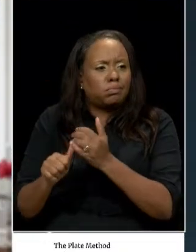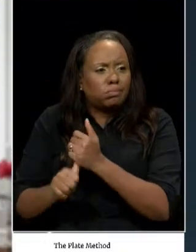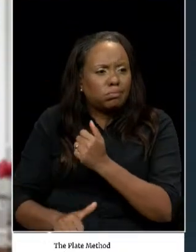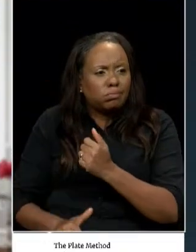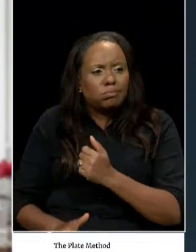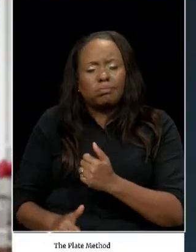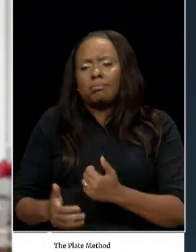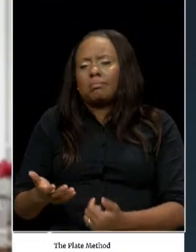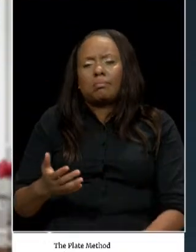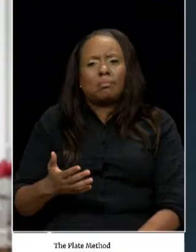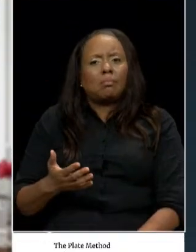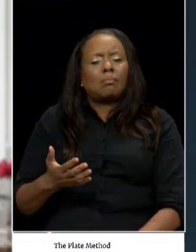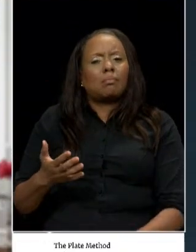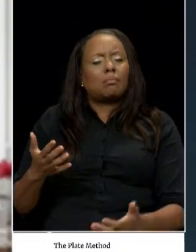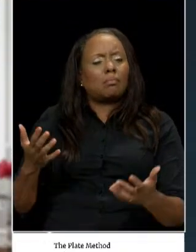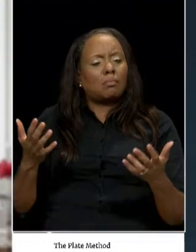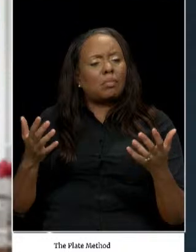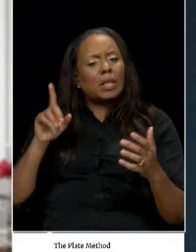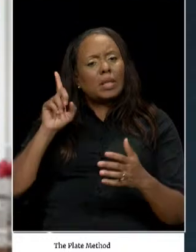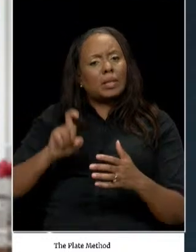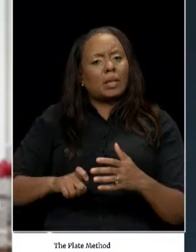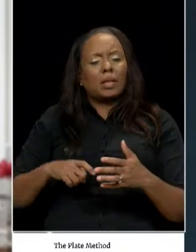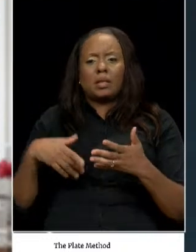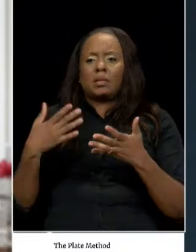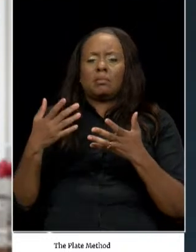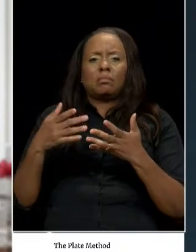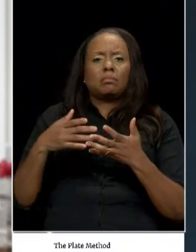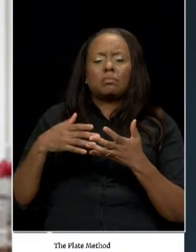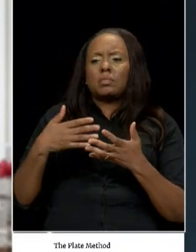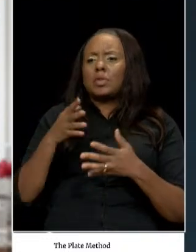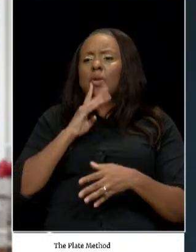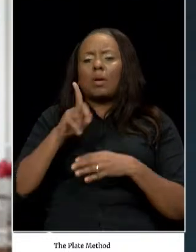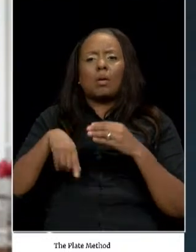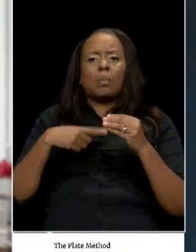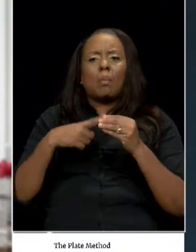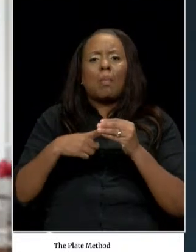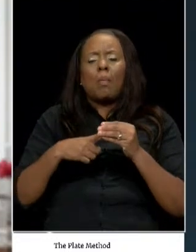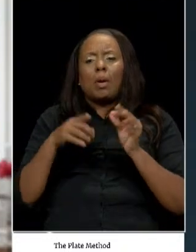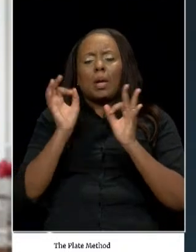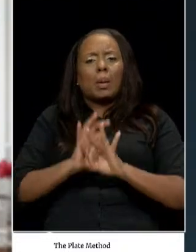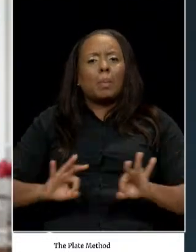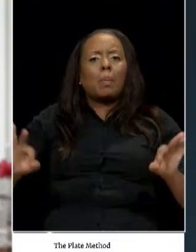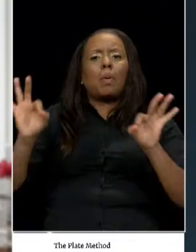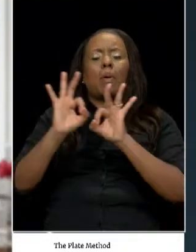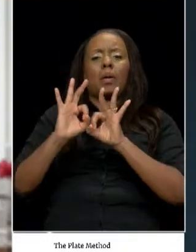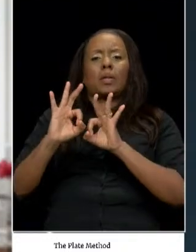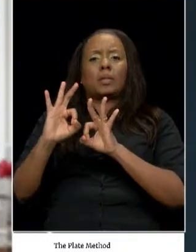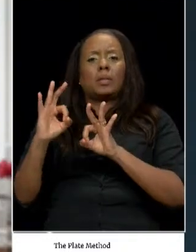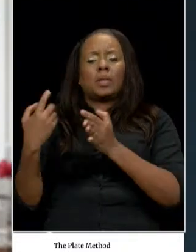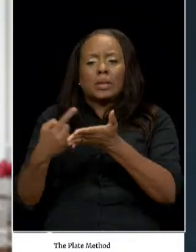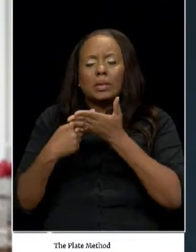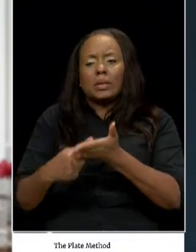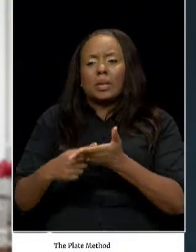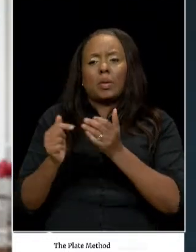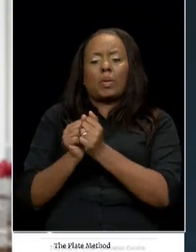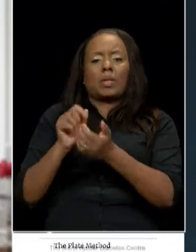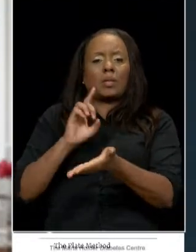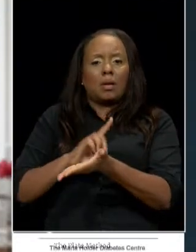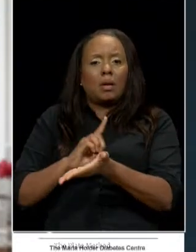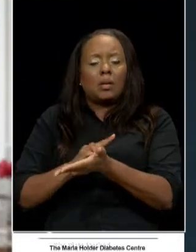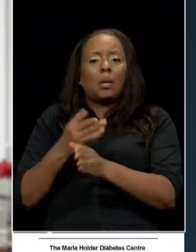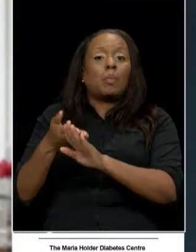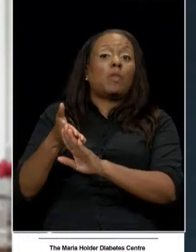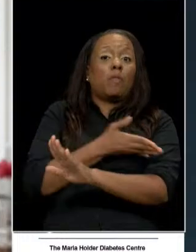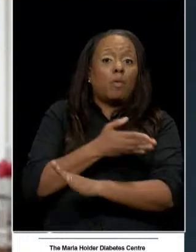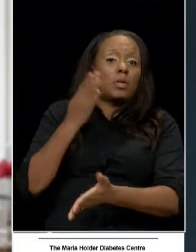about the importance of having conversations with your healthcare professionals before just stopping